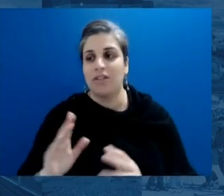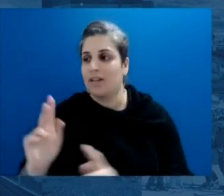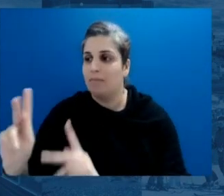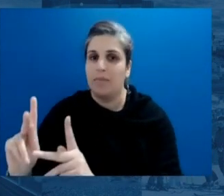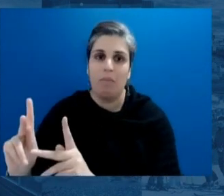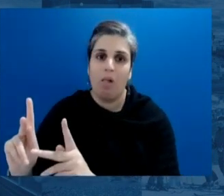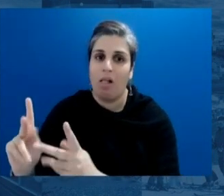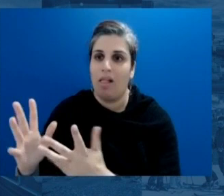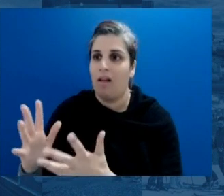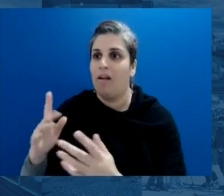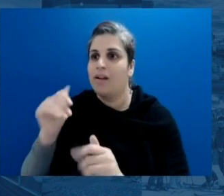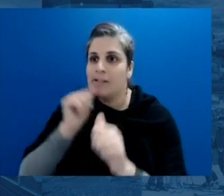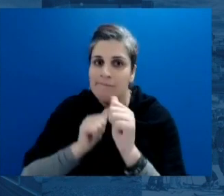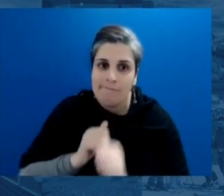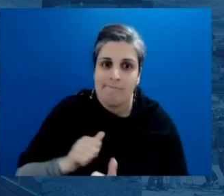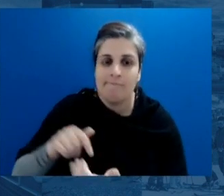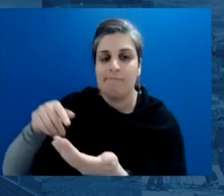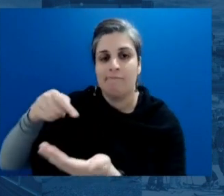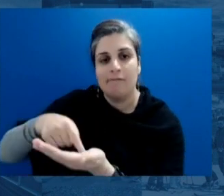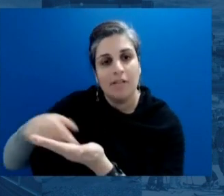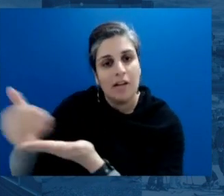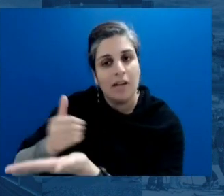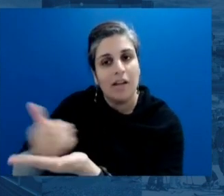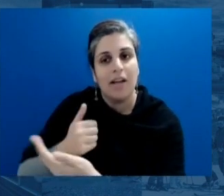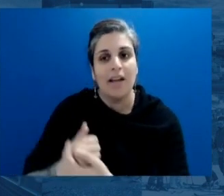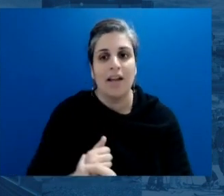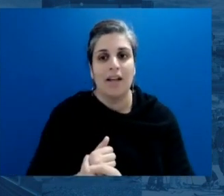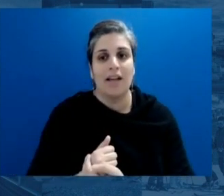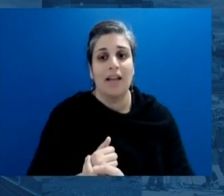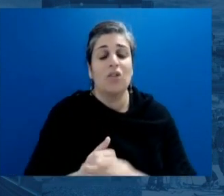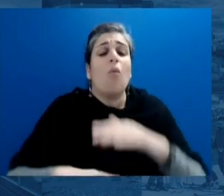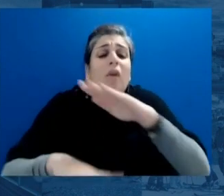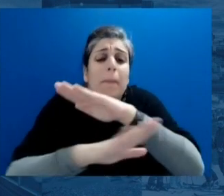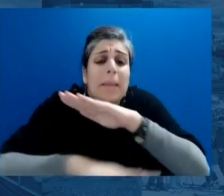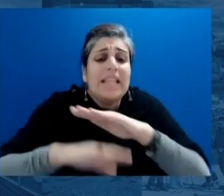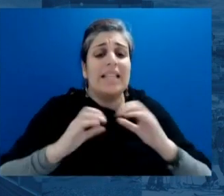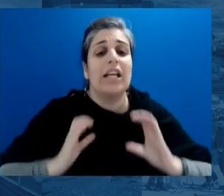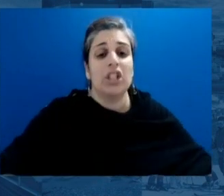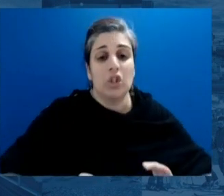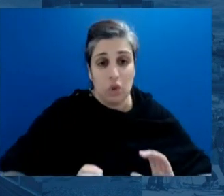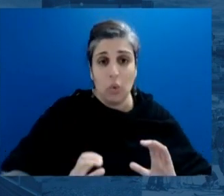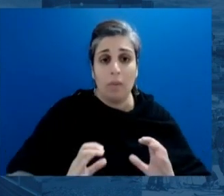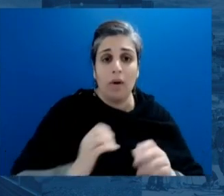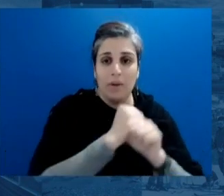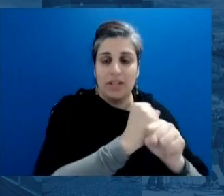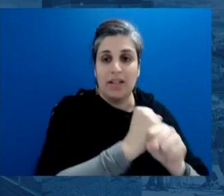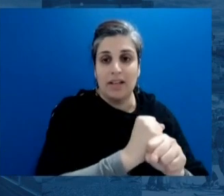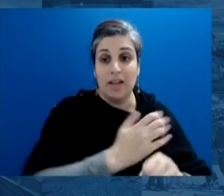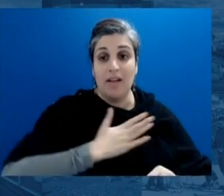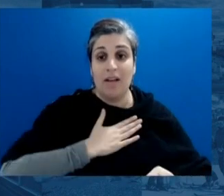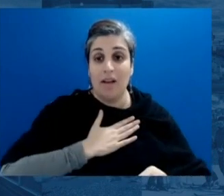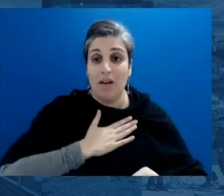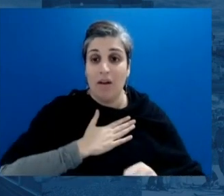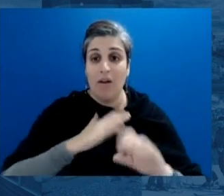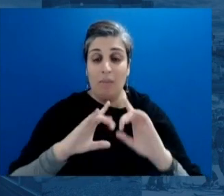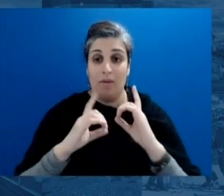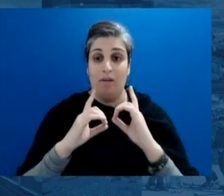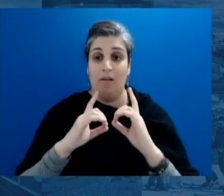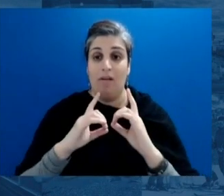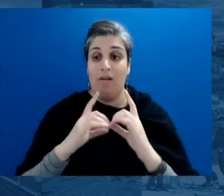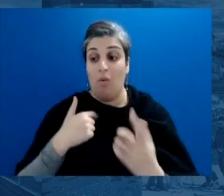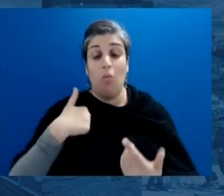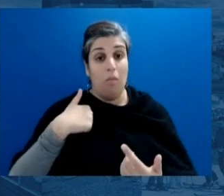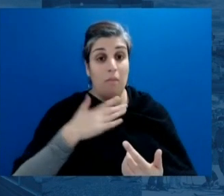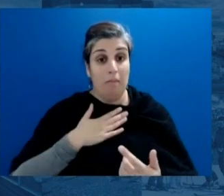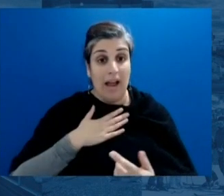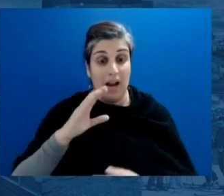more when it comes to even the most basic consumer protection. My organization provides free legal services to